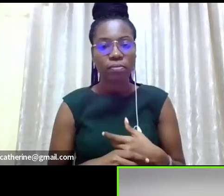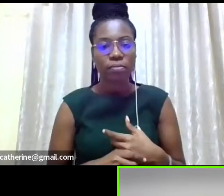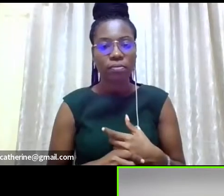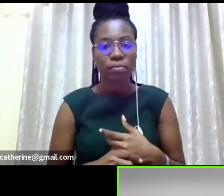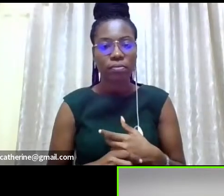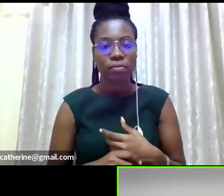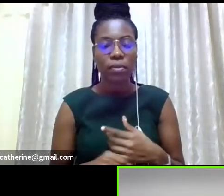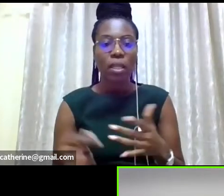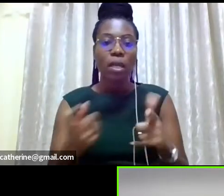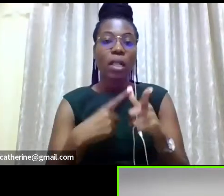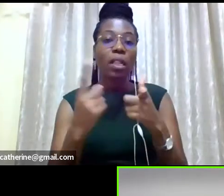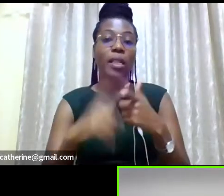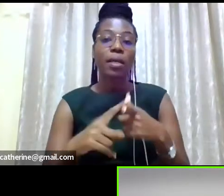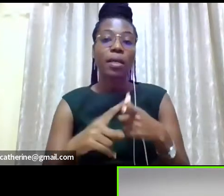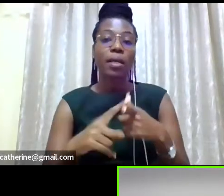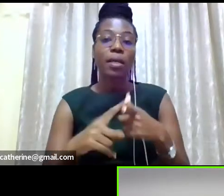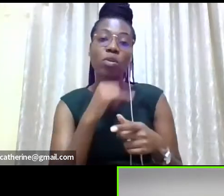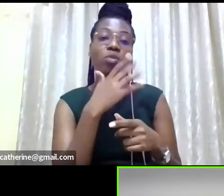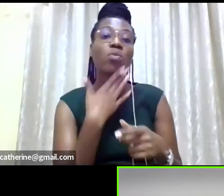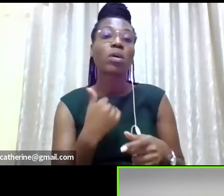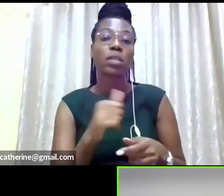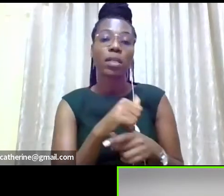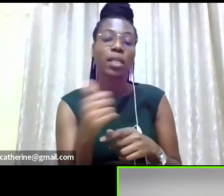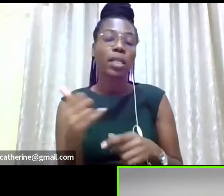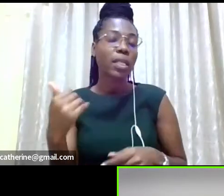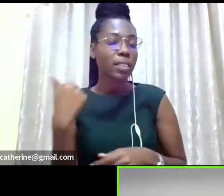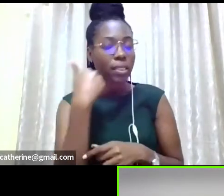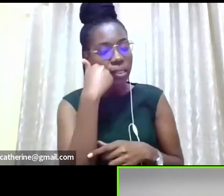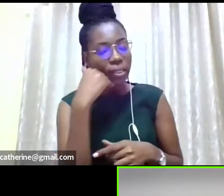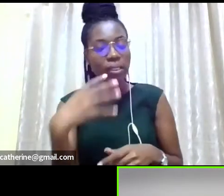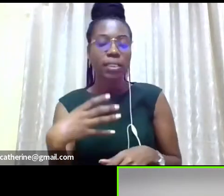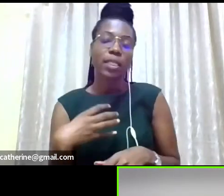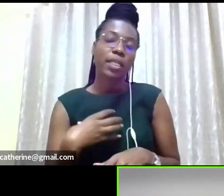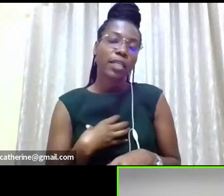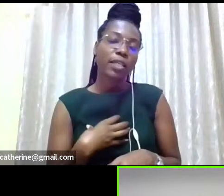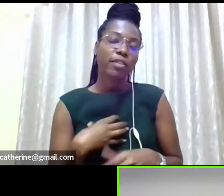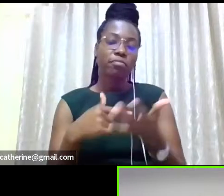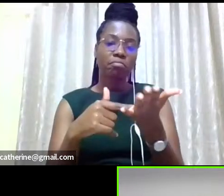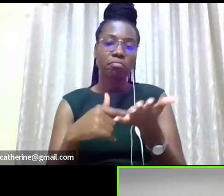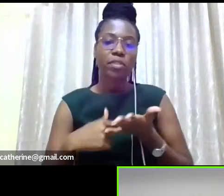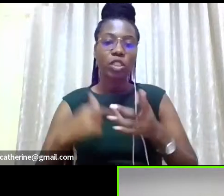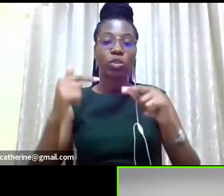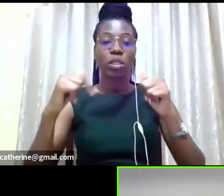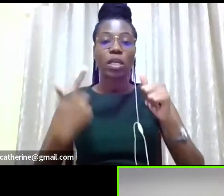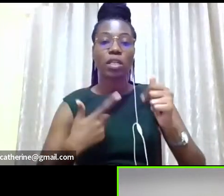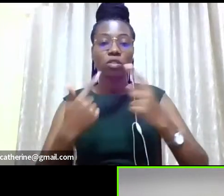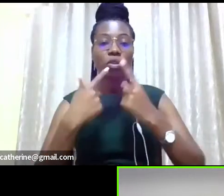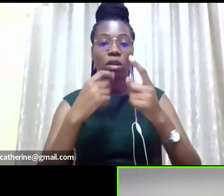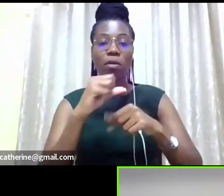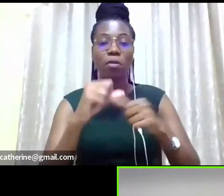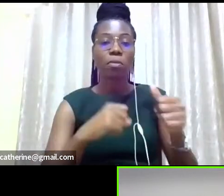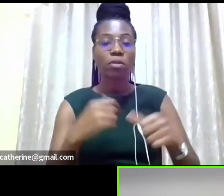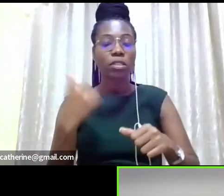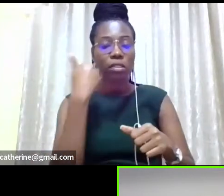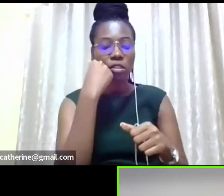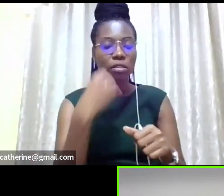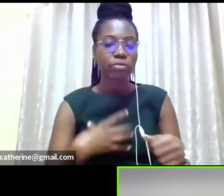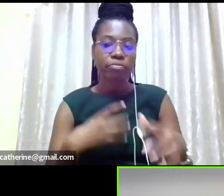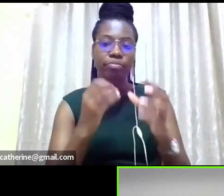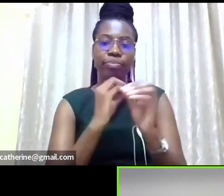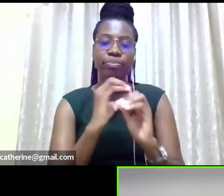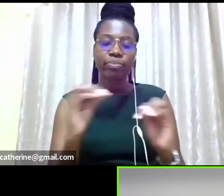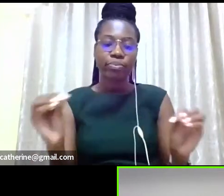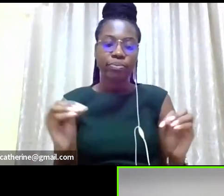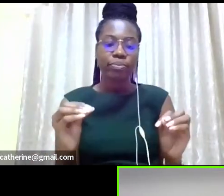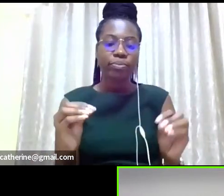Unfortunately, allow me not to get into the sick leave discussions. Today, we are not handling sick leave. We were on a totally different